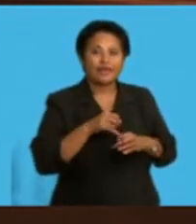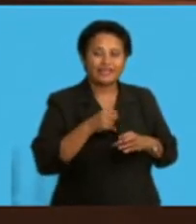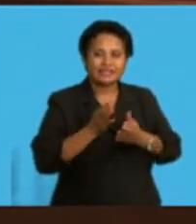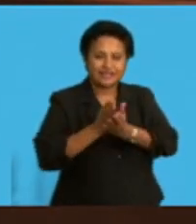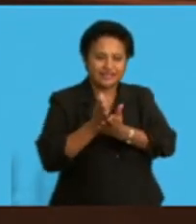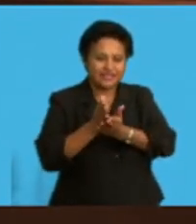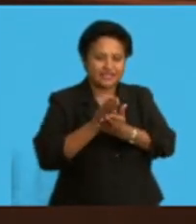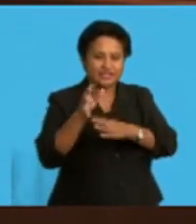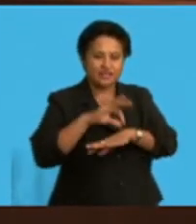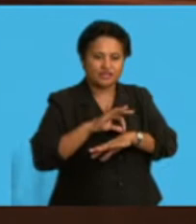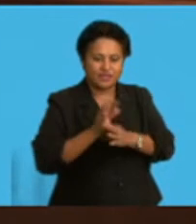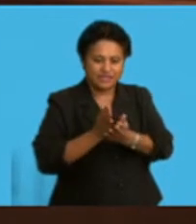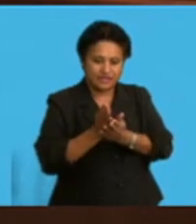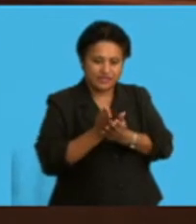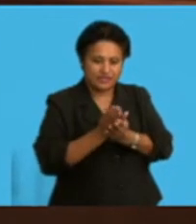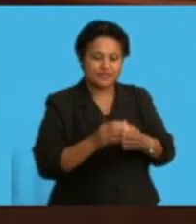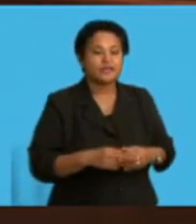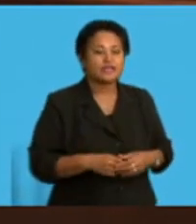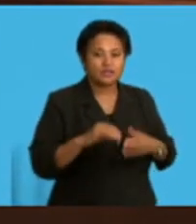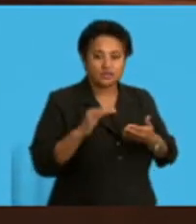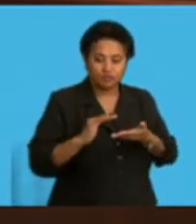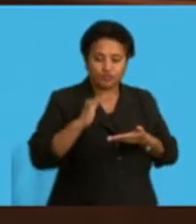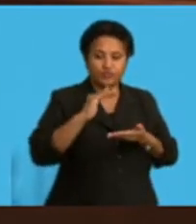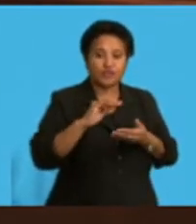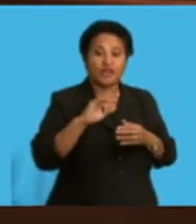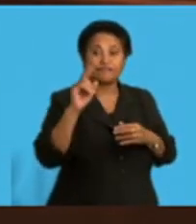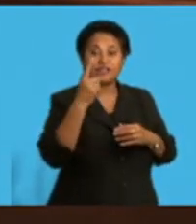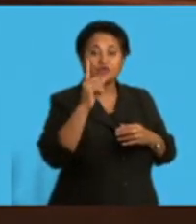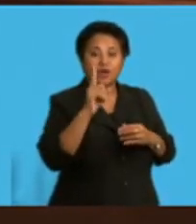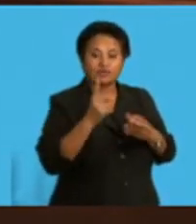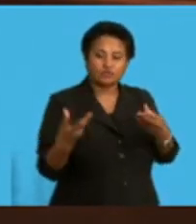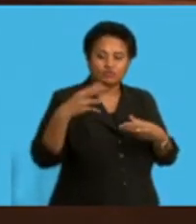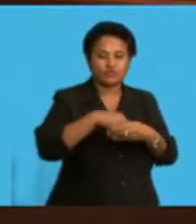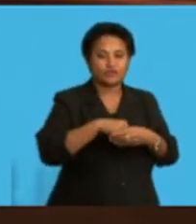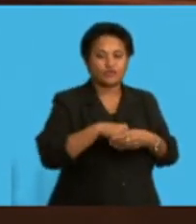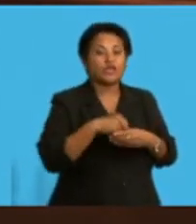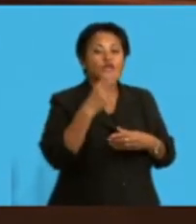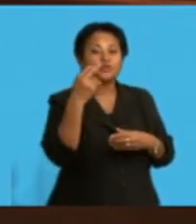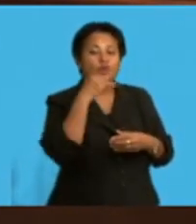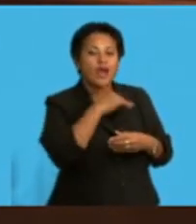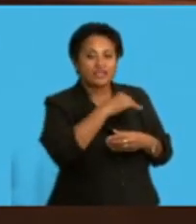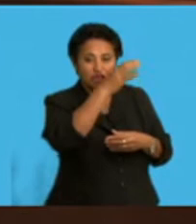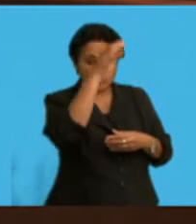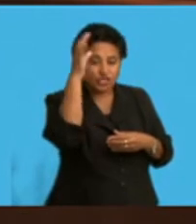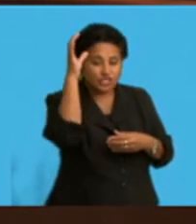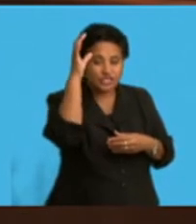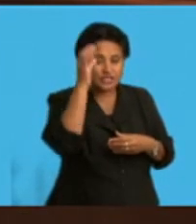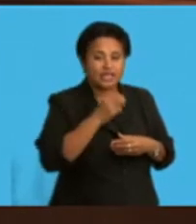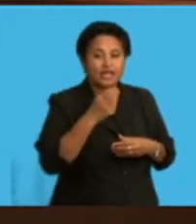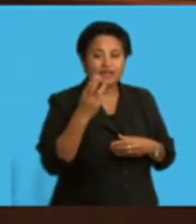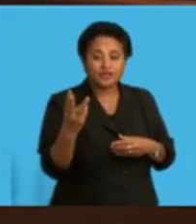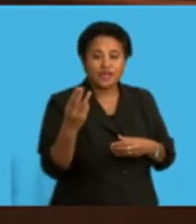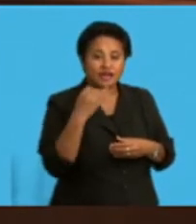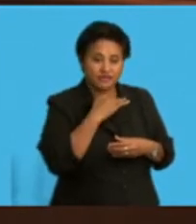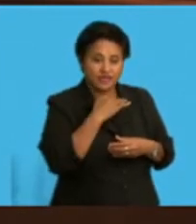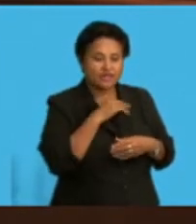of more than $100 million. First priority is to recruit 200 additional nurses and 350 doctors. This is a